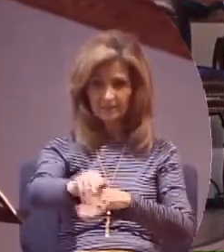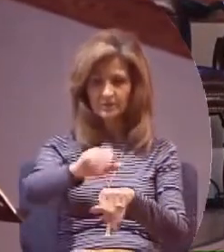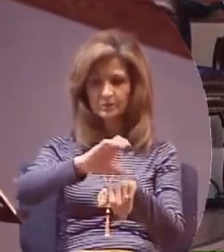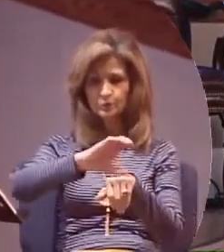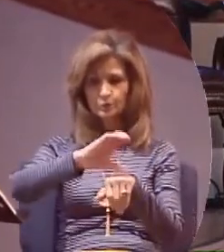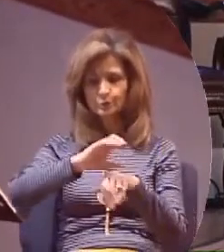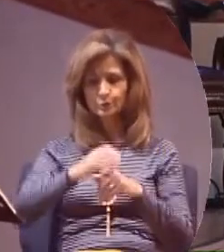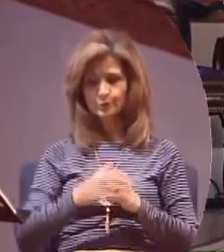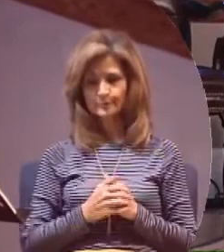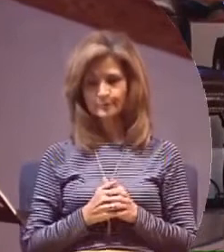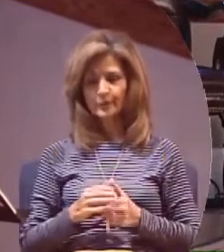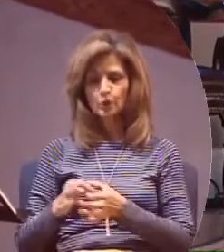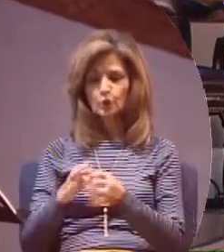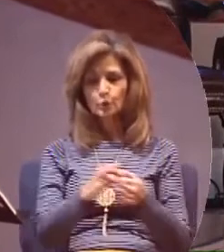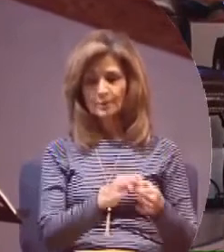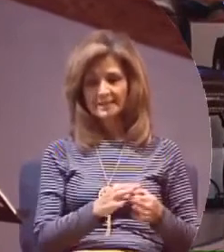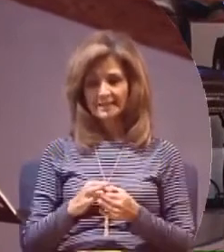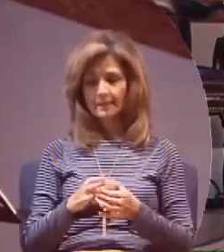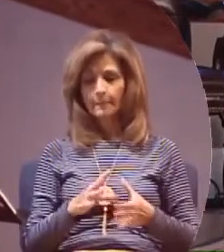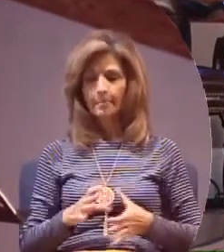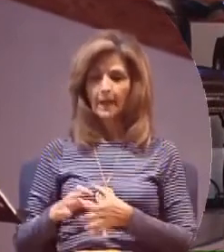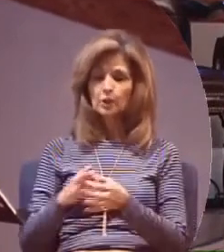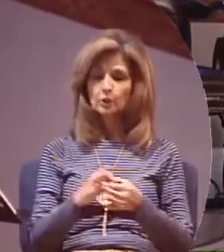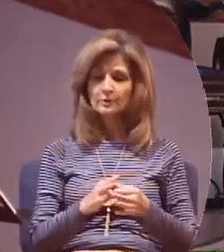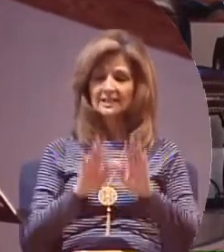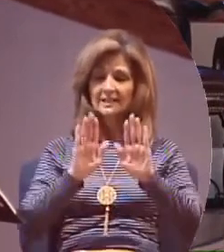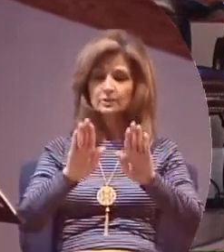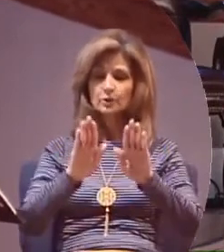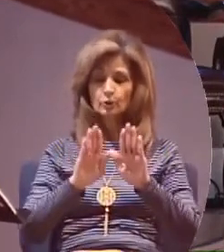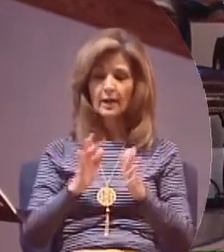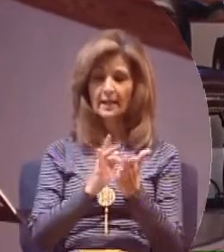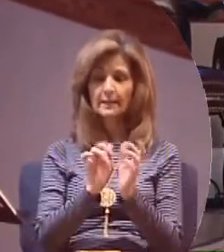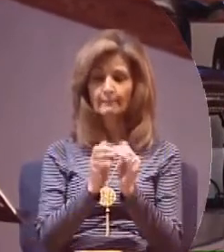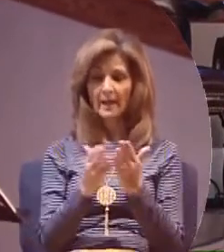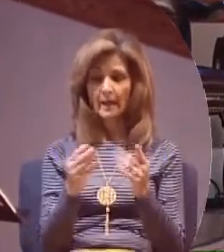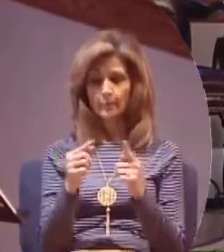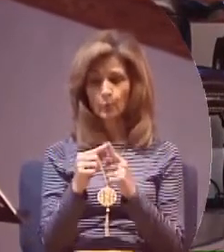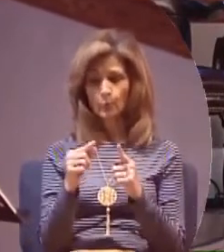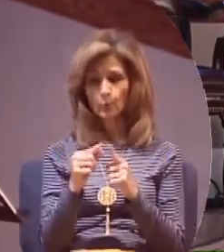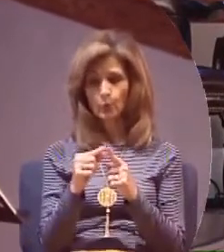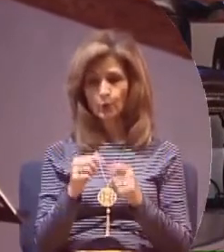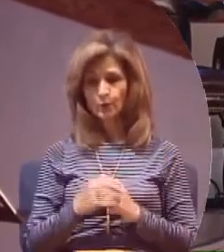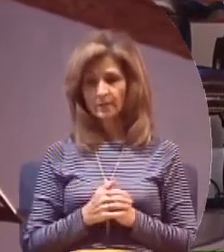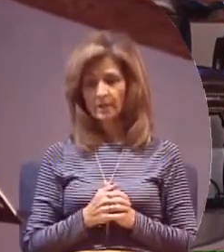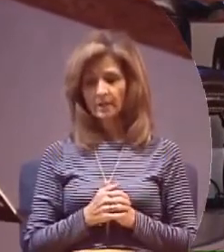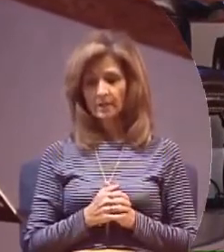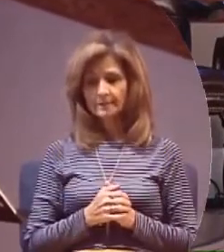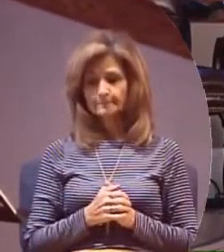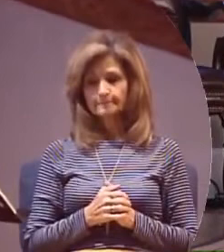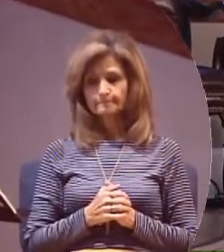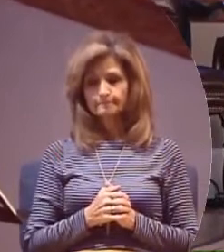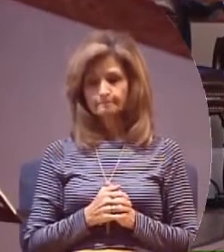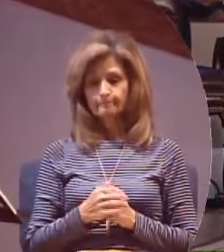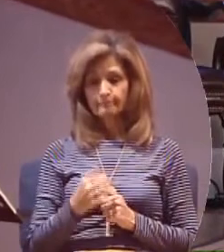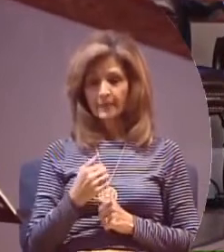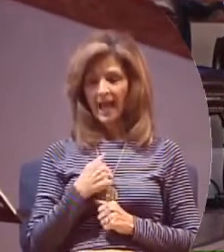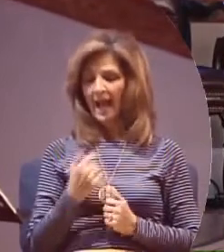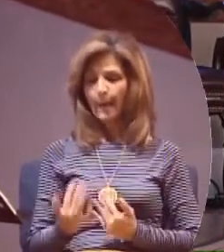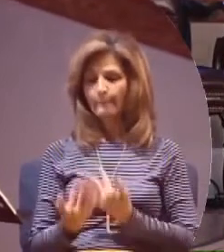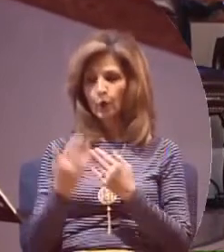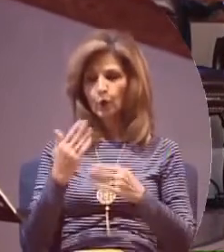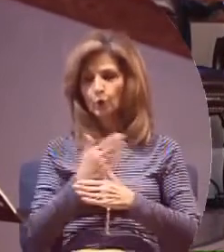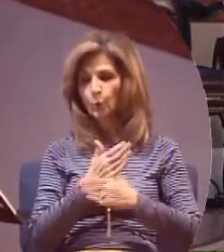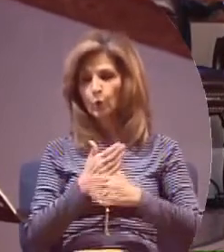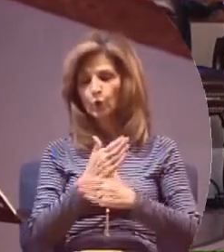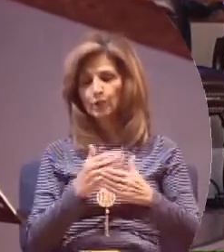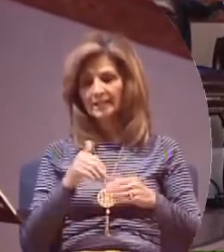church. Unity. Unity is a great Bible word. You know something? I don't know if you, and I burn wood some